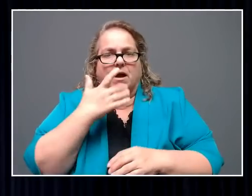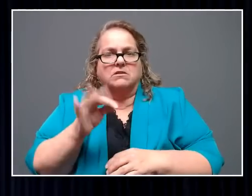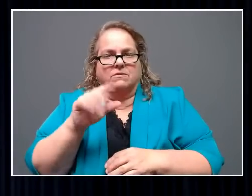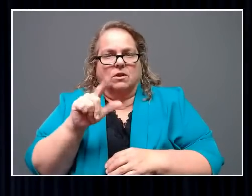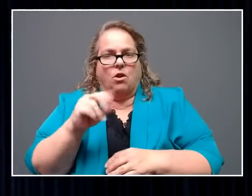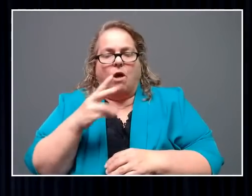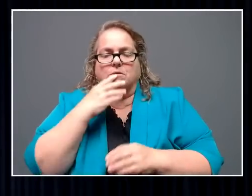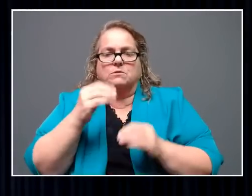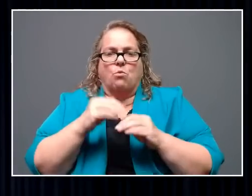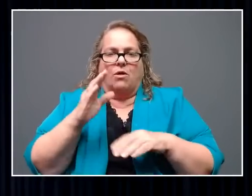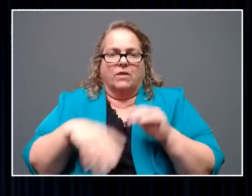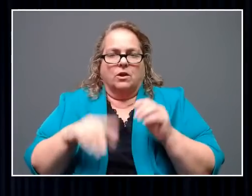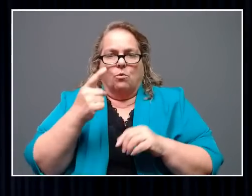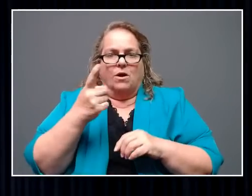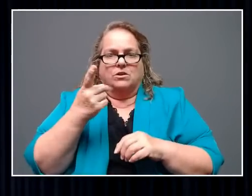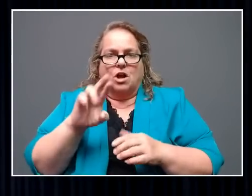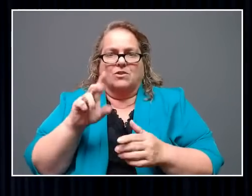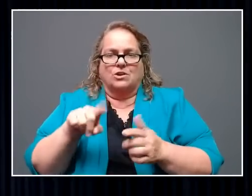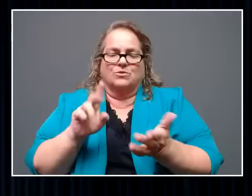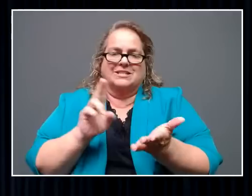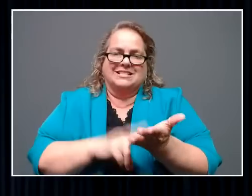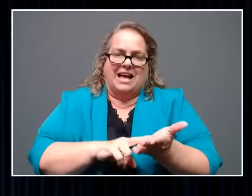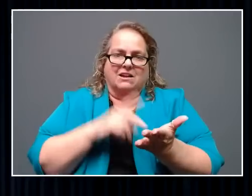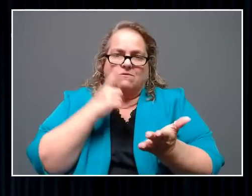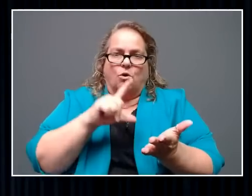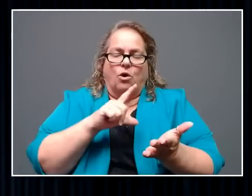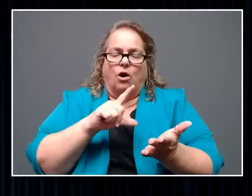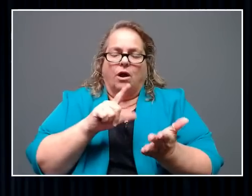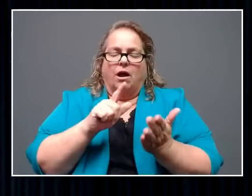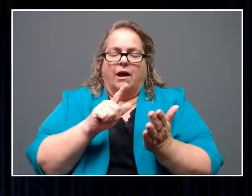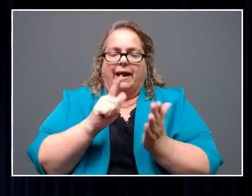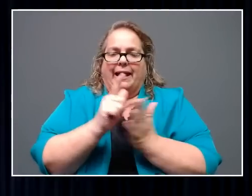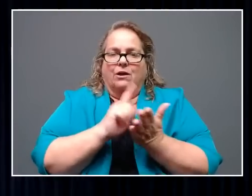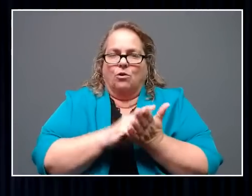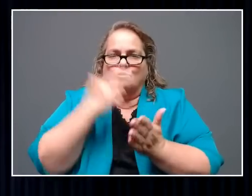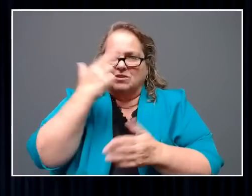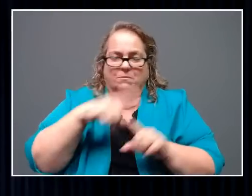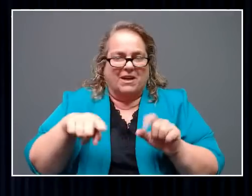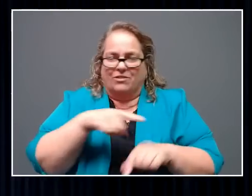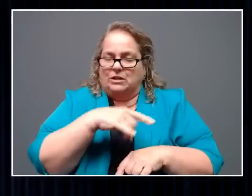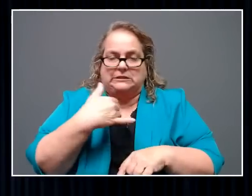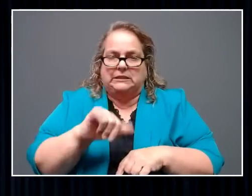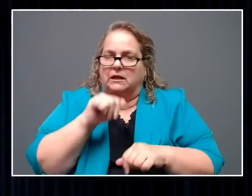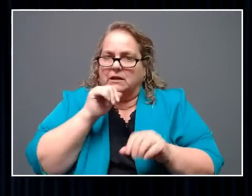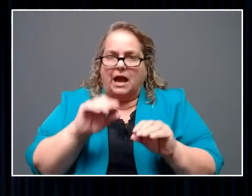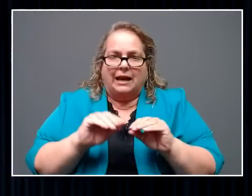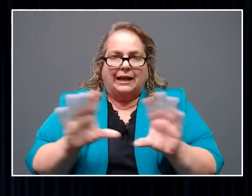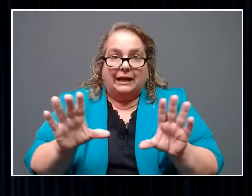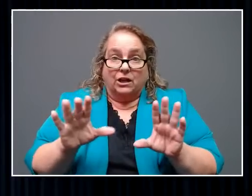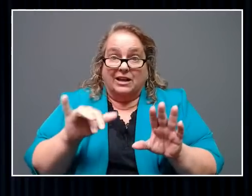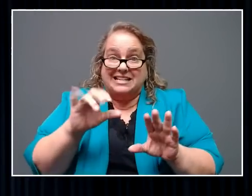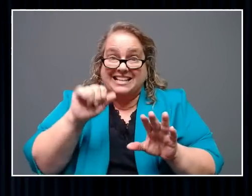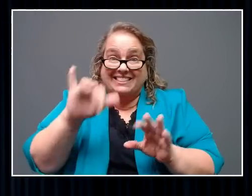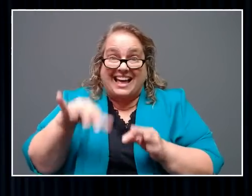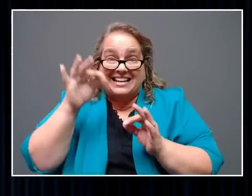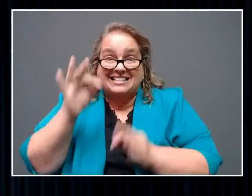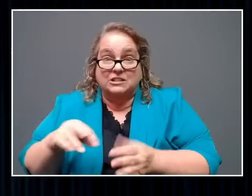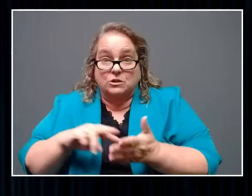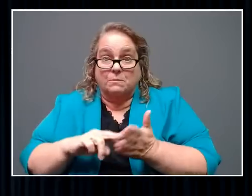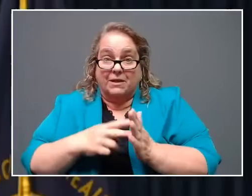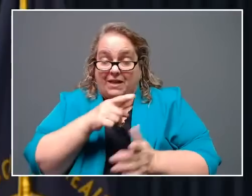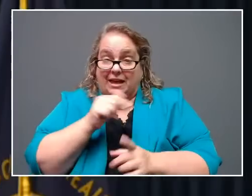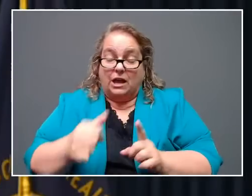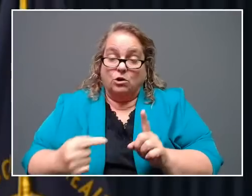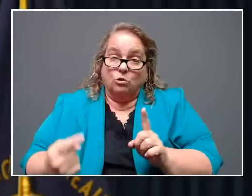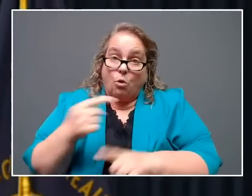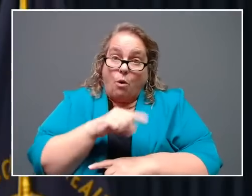sign on for legal reasons. They are still unclear right now if this decision means they can also go back to